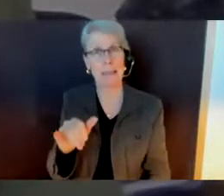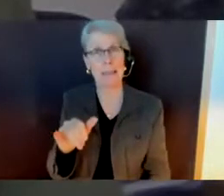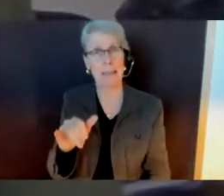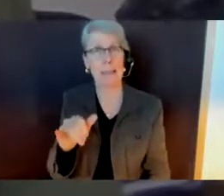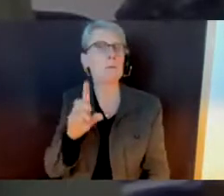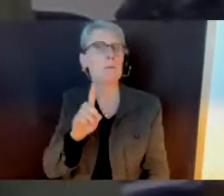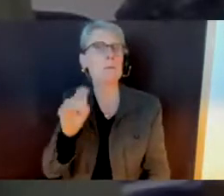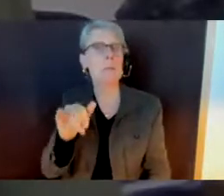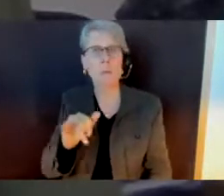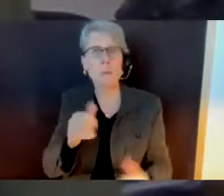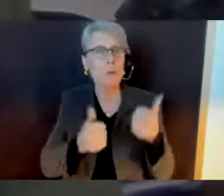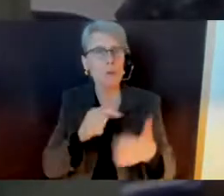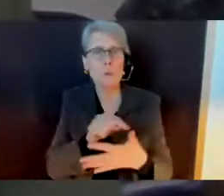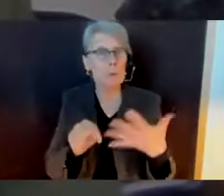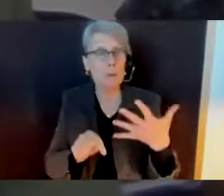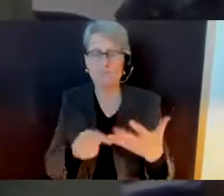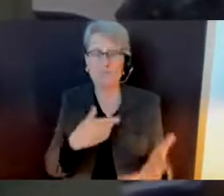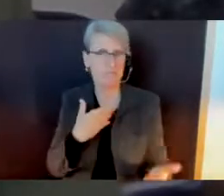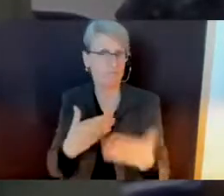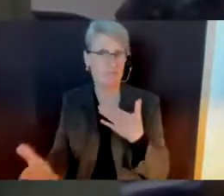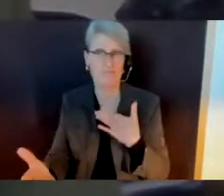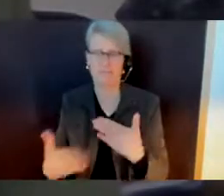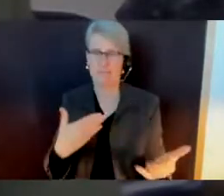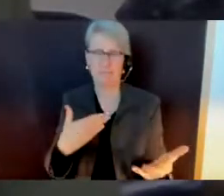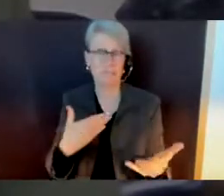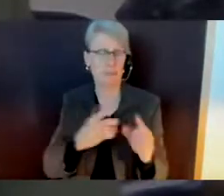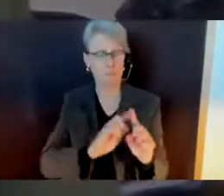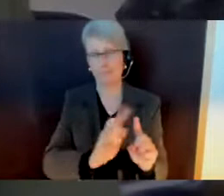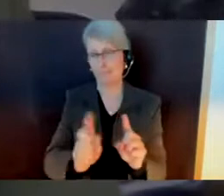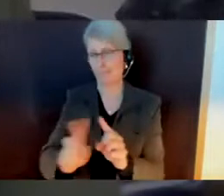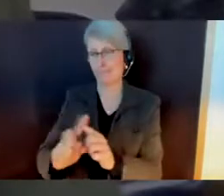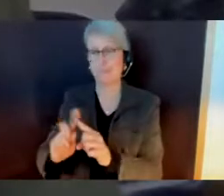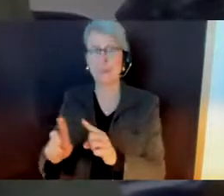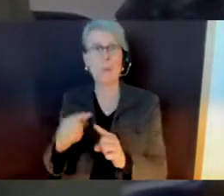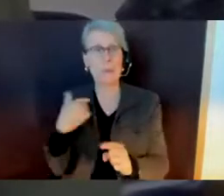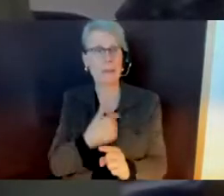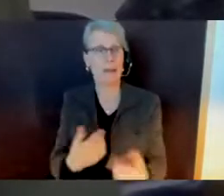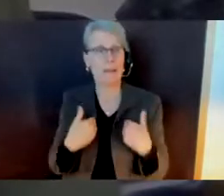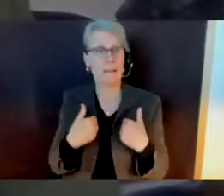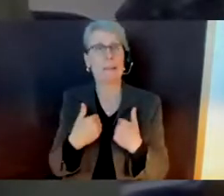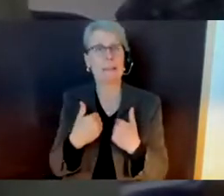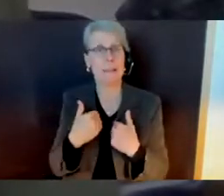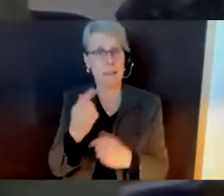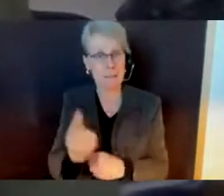The type of disability we have is irrelevant to this single